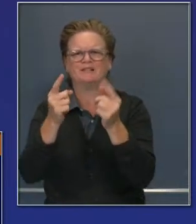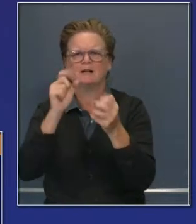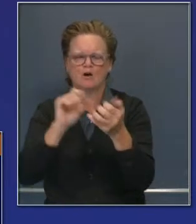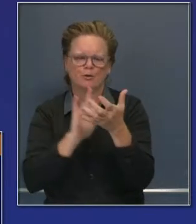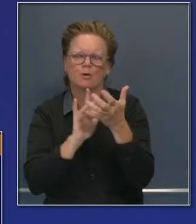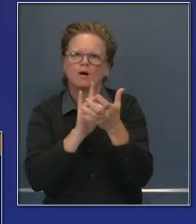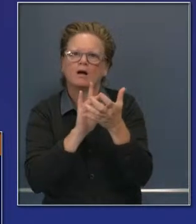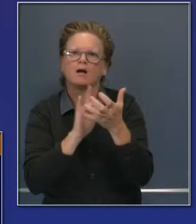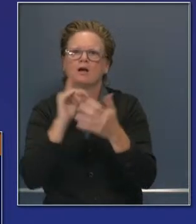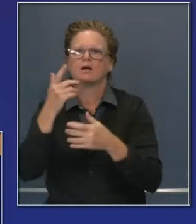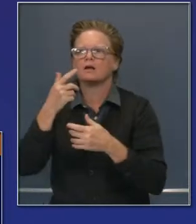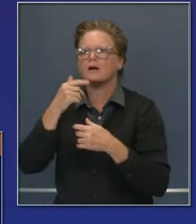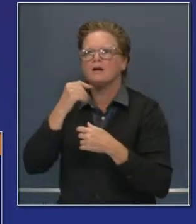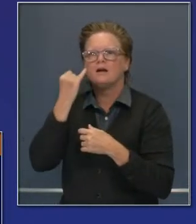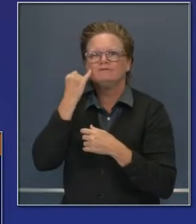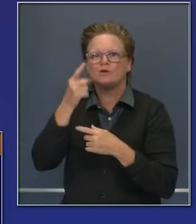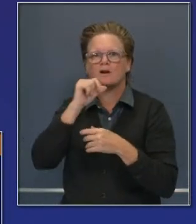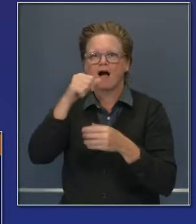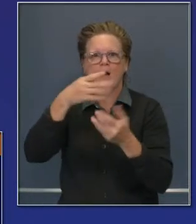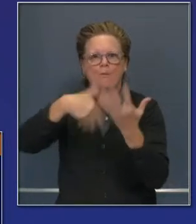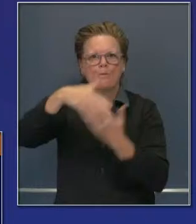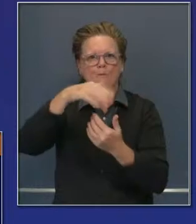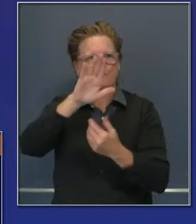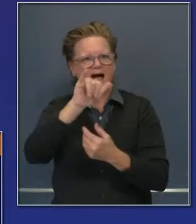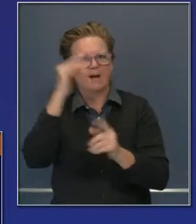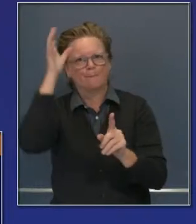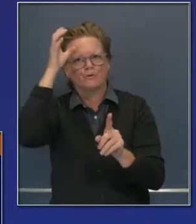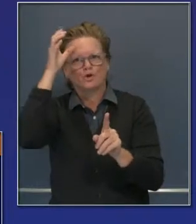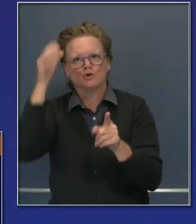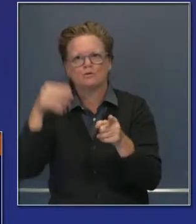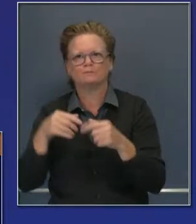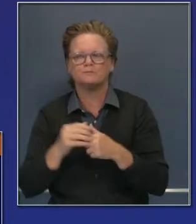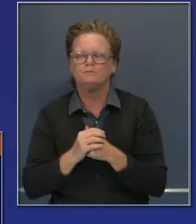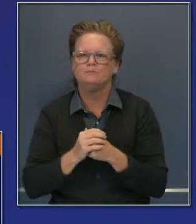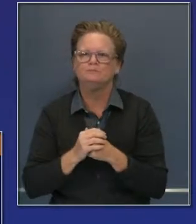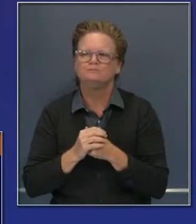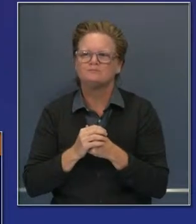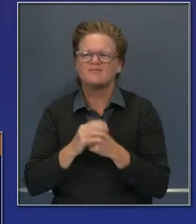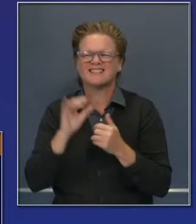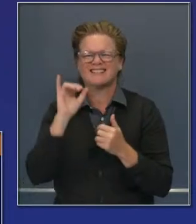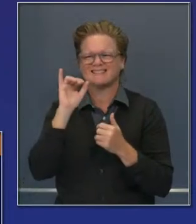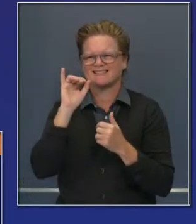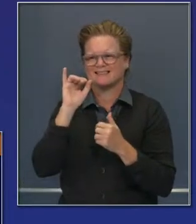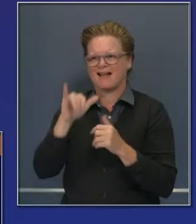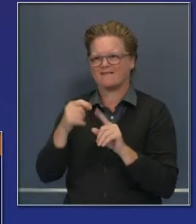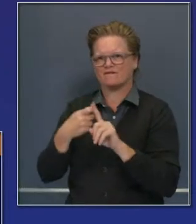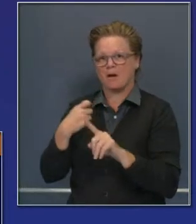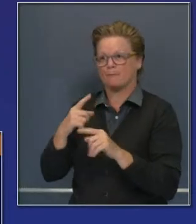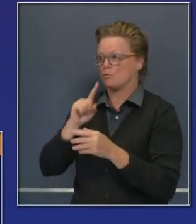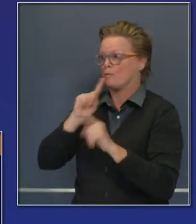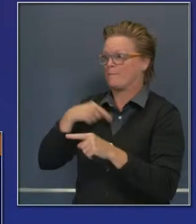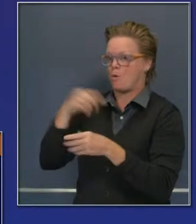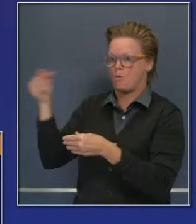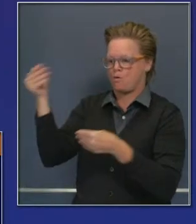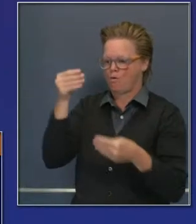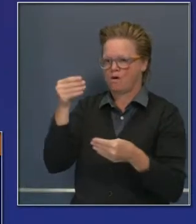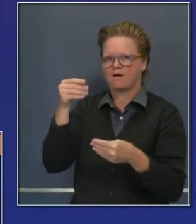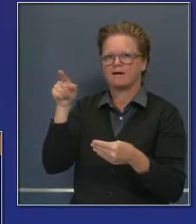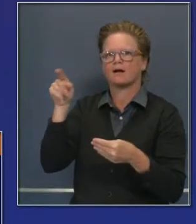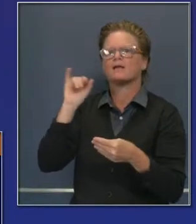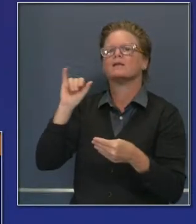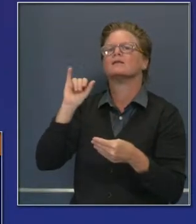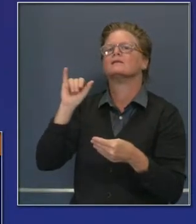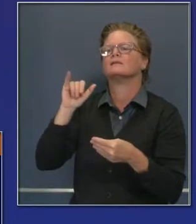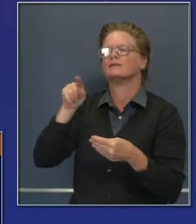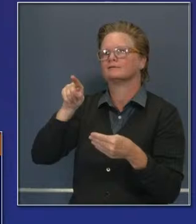more focus on what the real needs are. So that was all parcel of the strike team report and this consultant report. And I should just